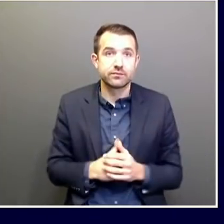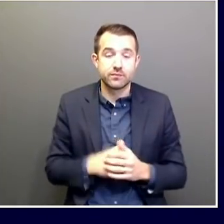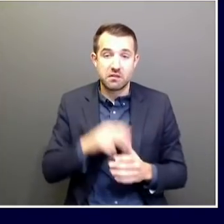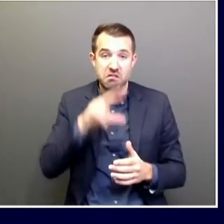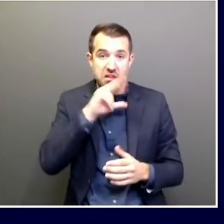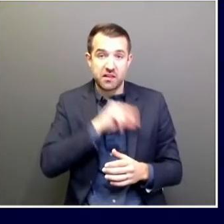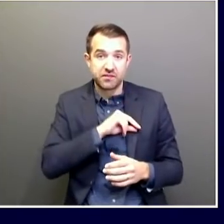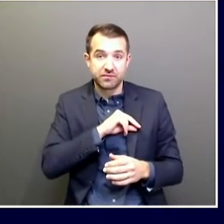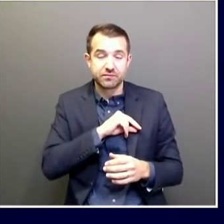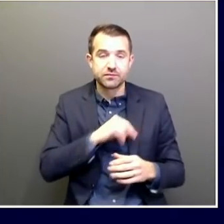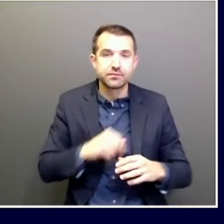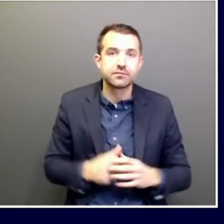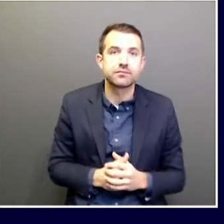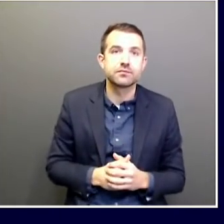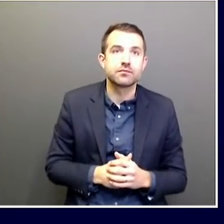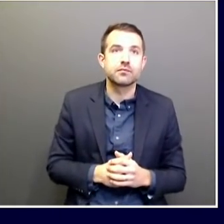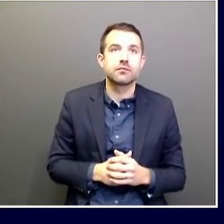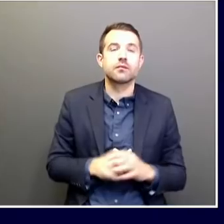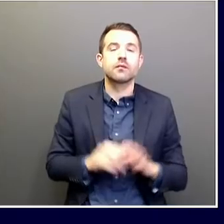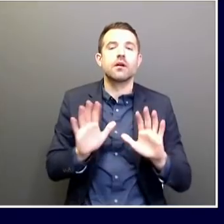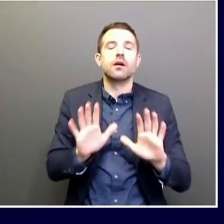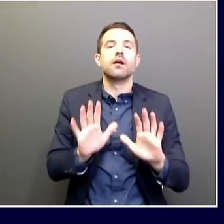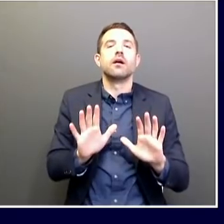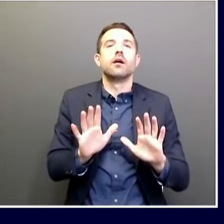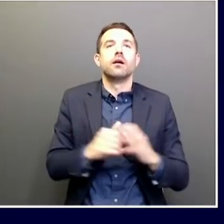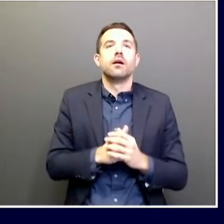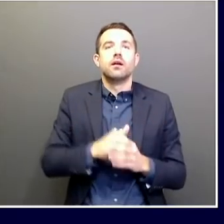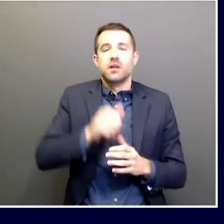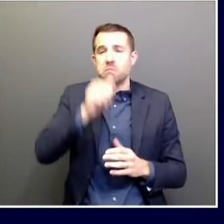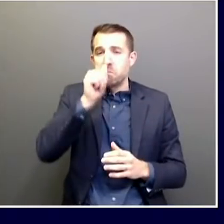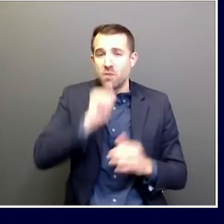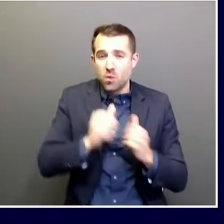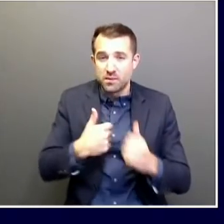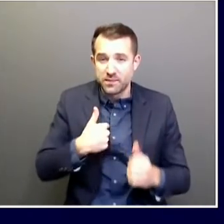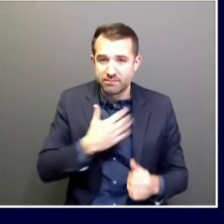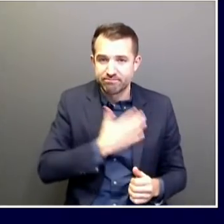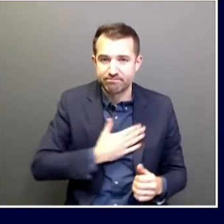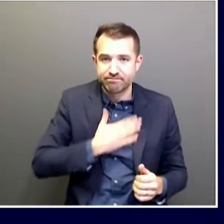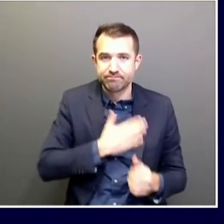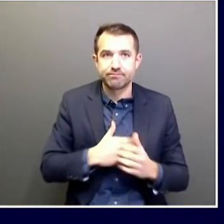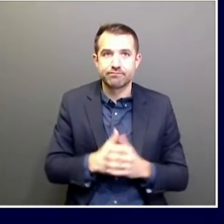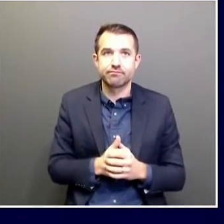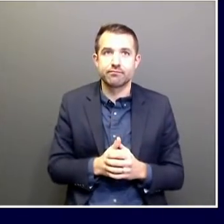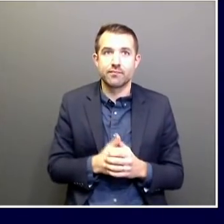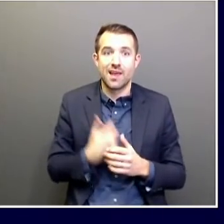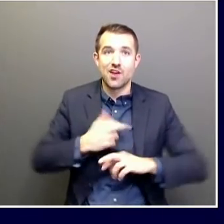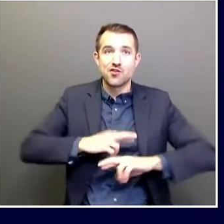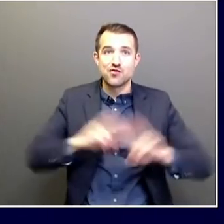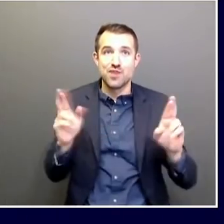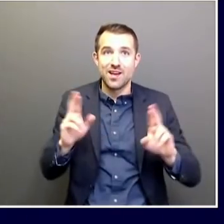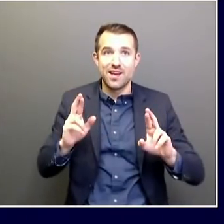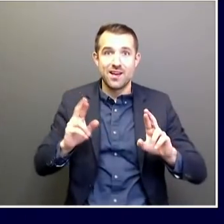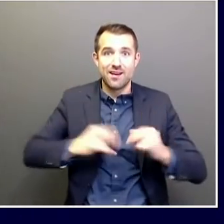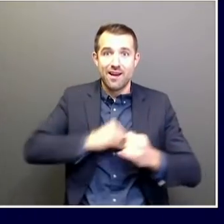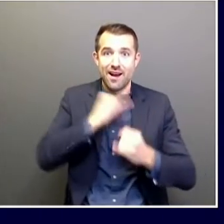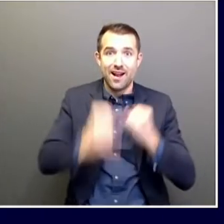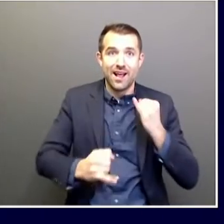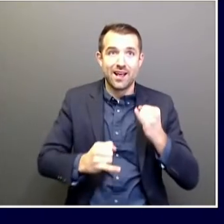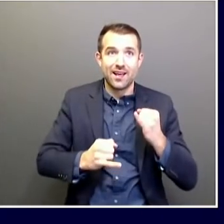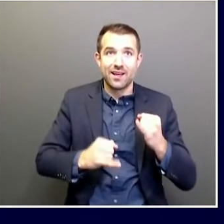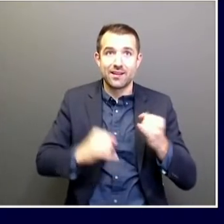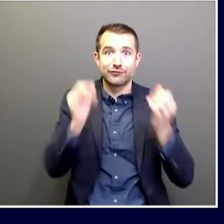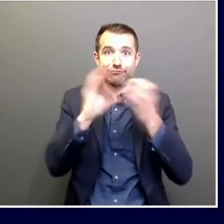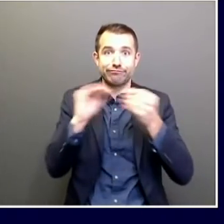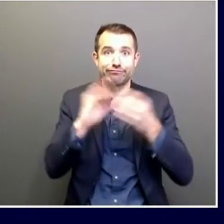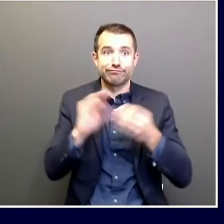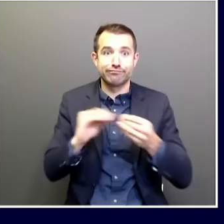let me accommodate me. I had a bit of a monologue on that toward the end about ways that folks and families can stay safe